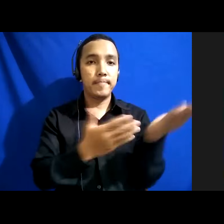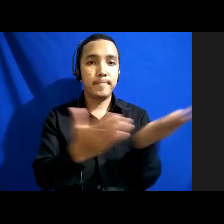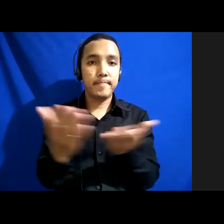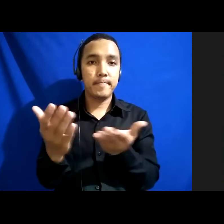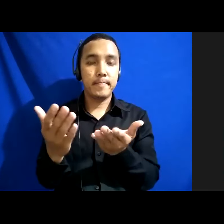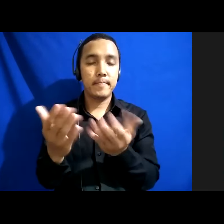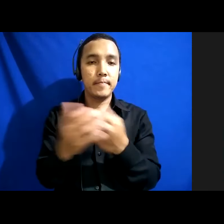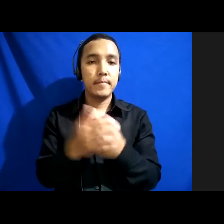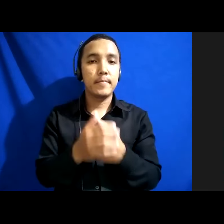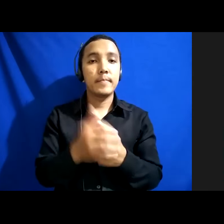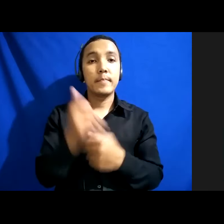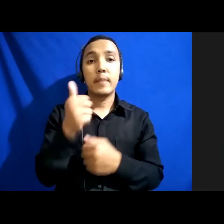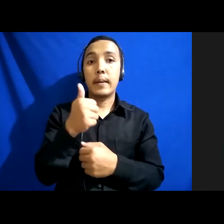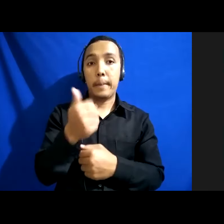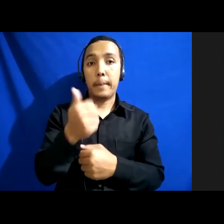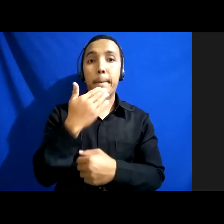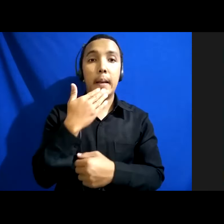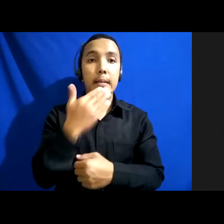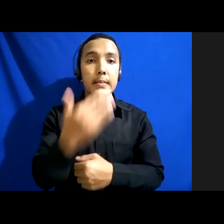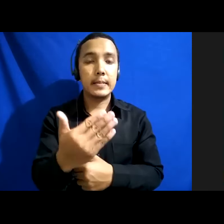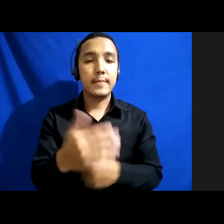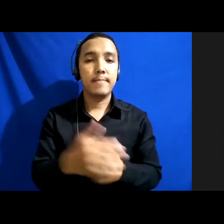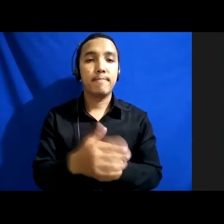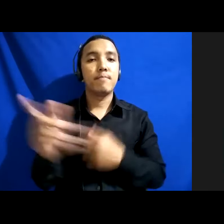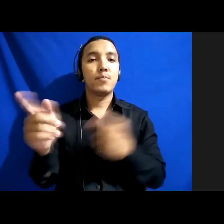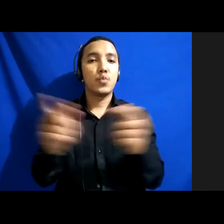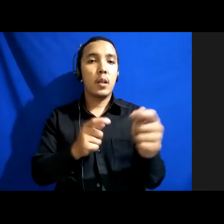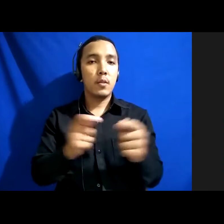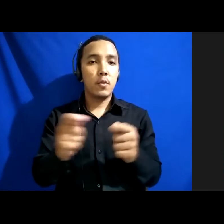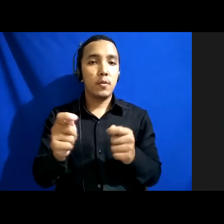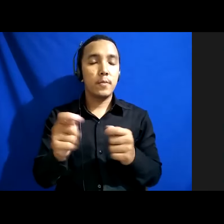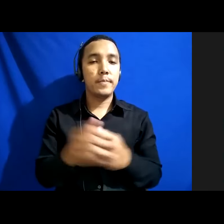All right, thank you very much, moderator, Mbak Vanessa